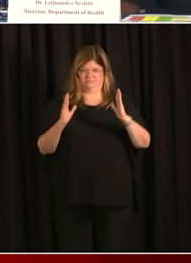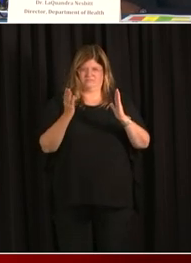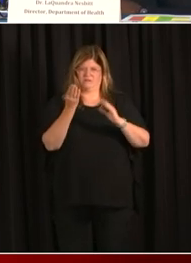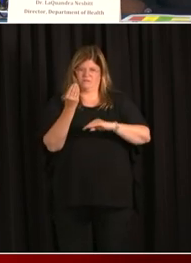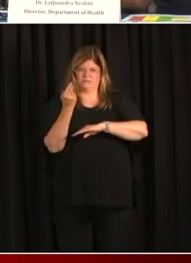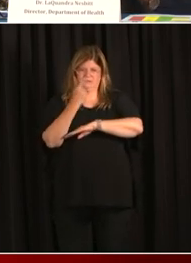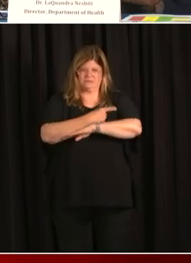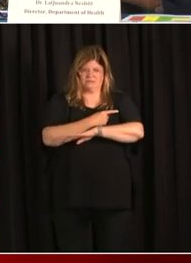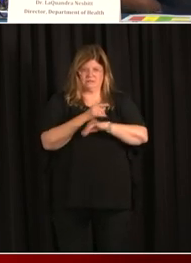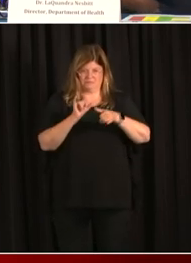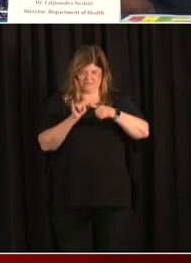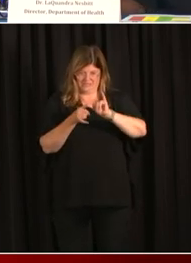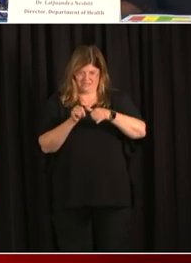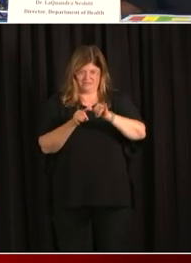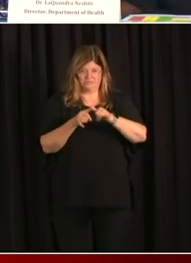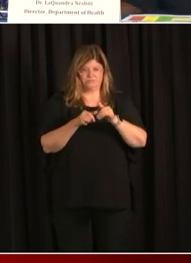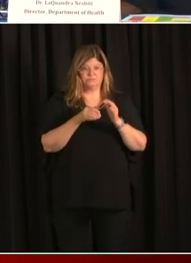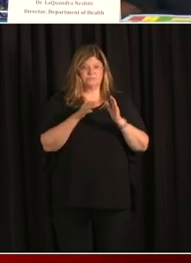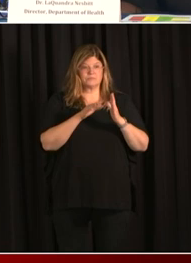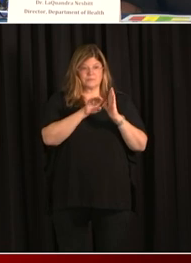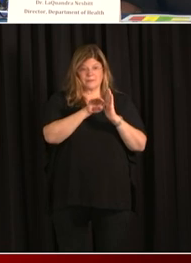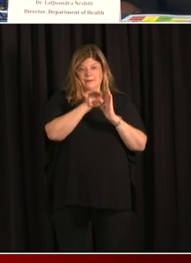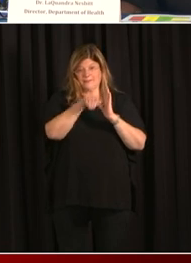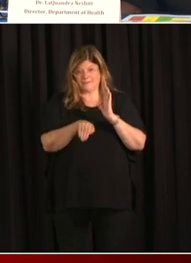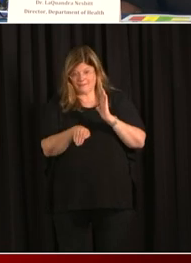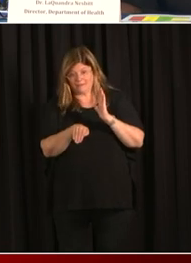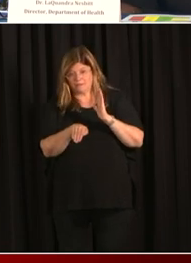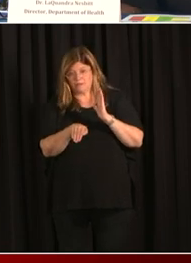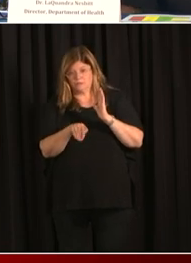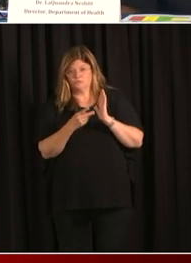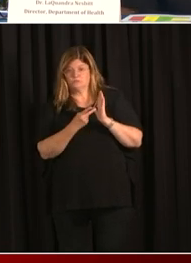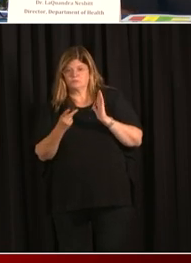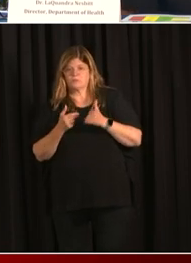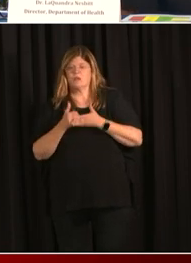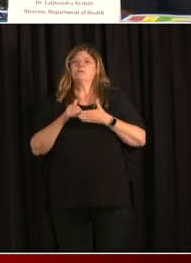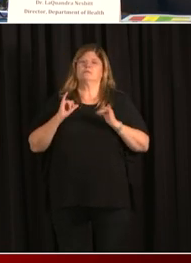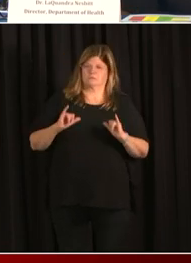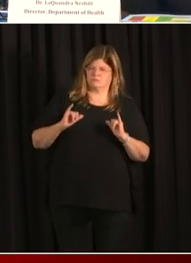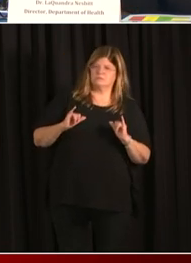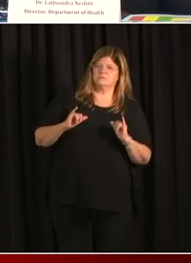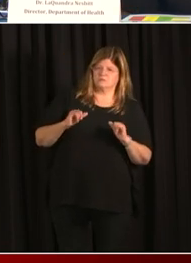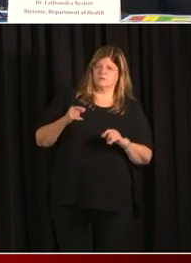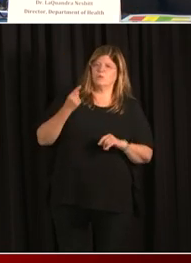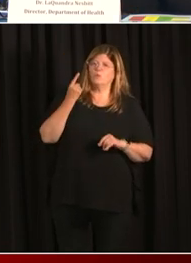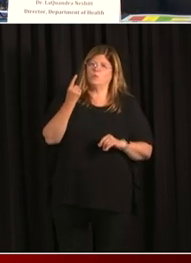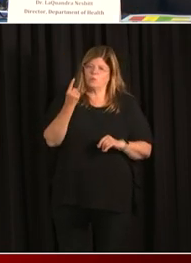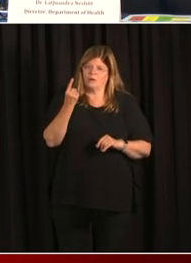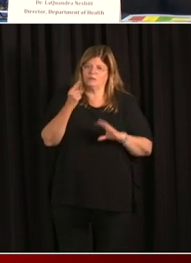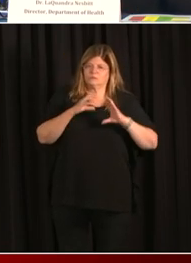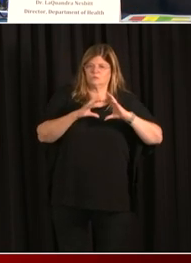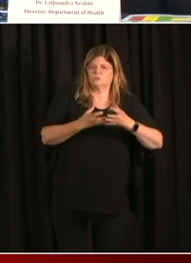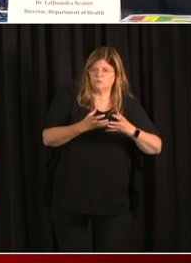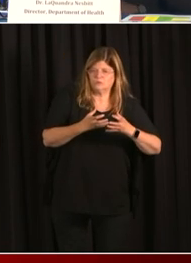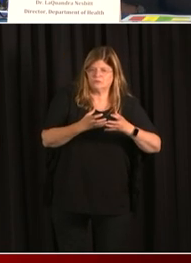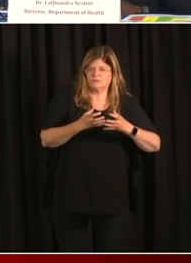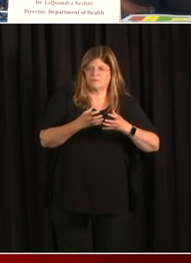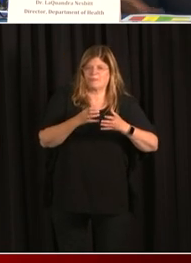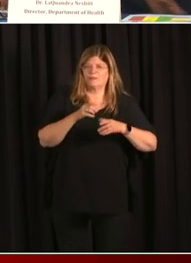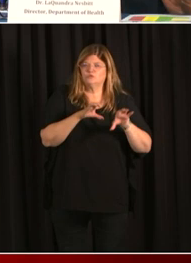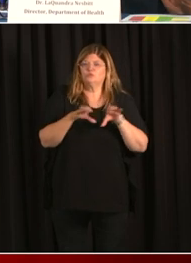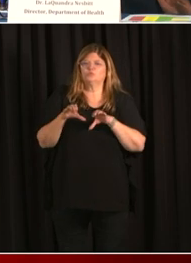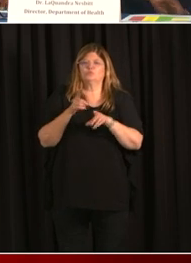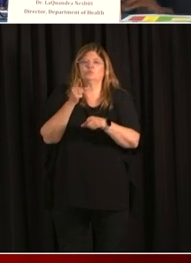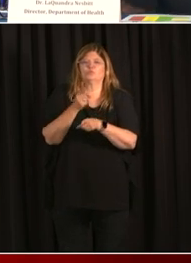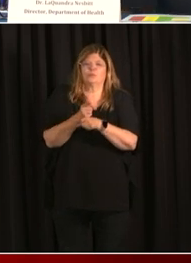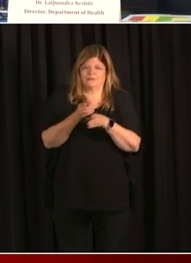2 weeks, can help you understand if we're moving in the right direction on one of the community spread metrics. And I think that's going to be